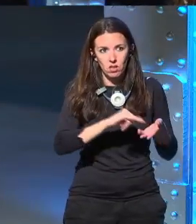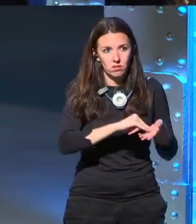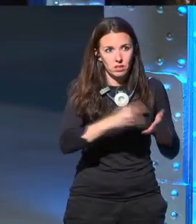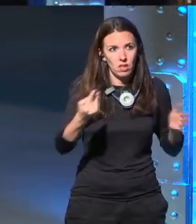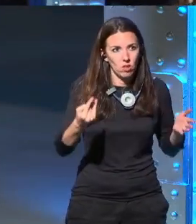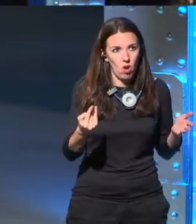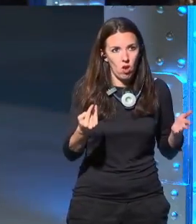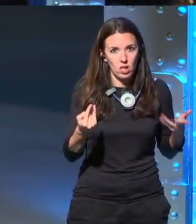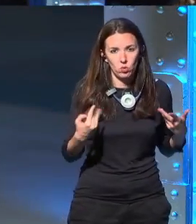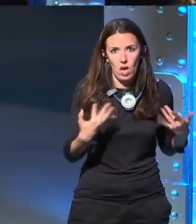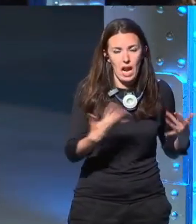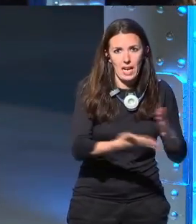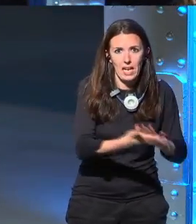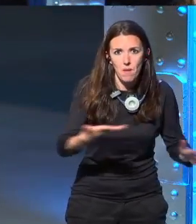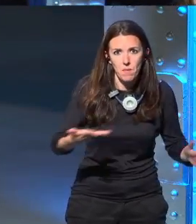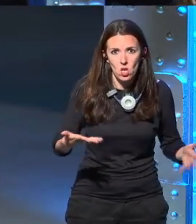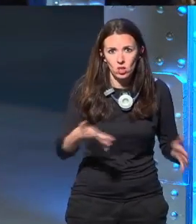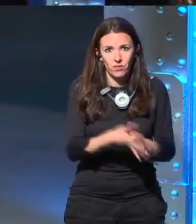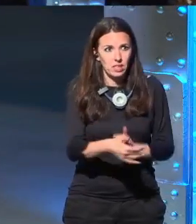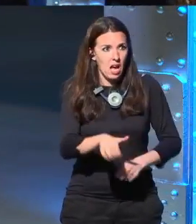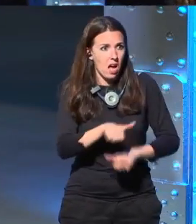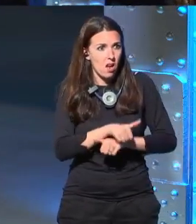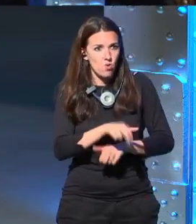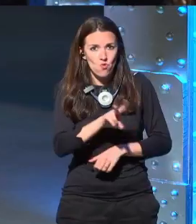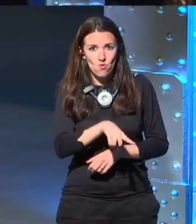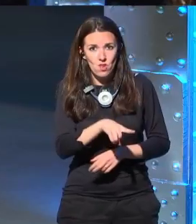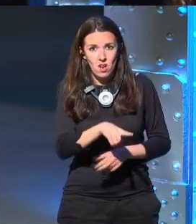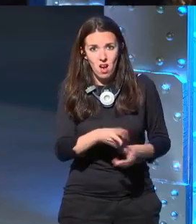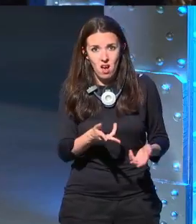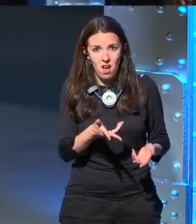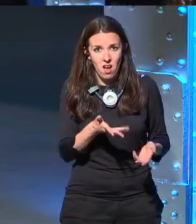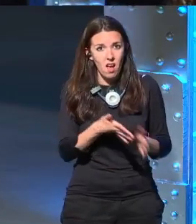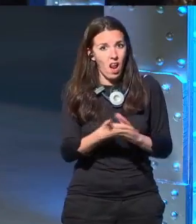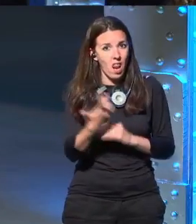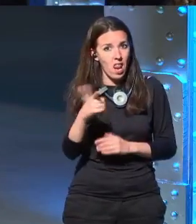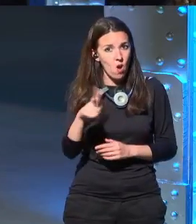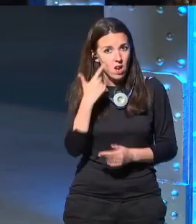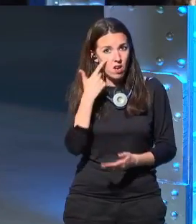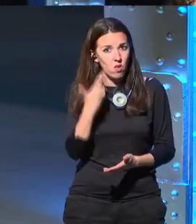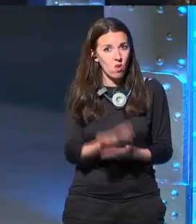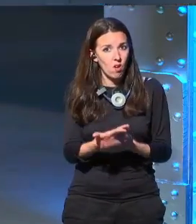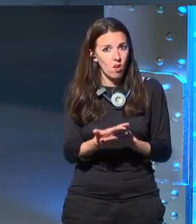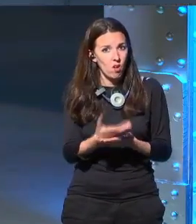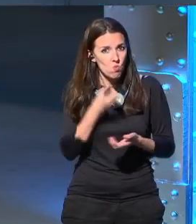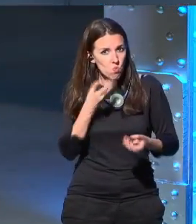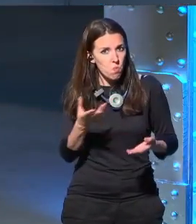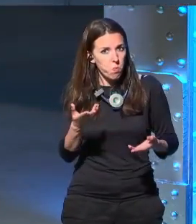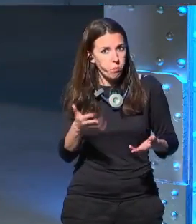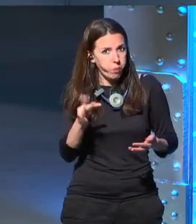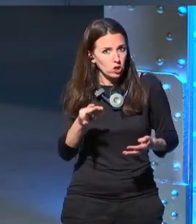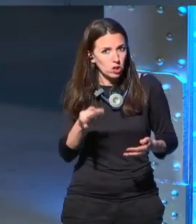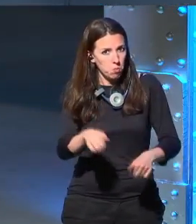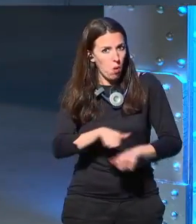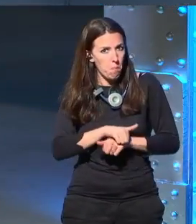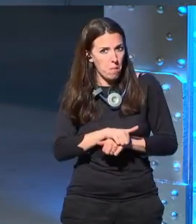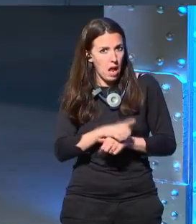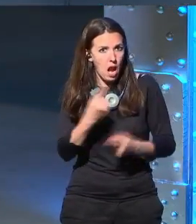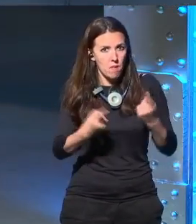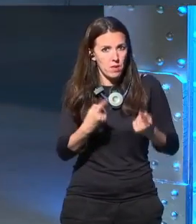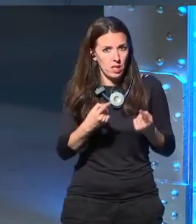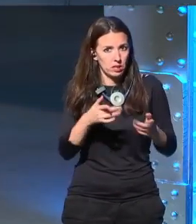pause. And what Leonardo teaches us is that it's good to pause every now and then. Take your time.